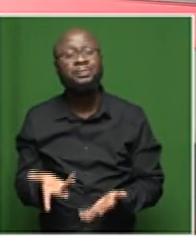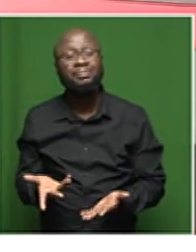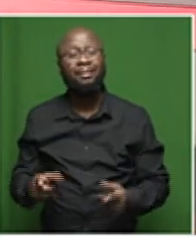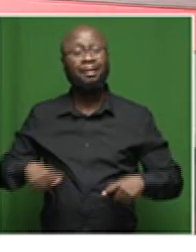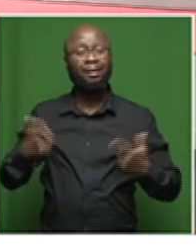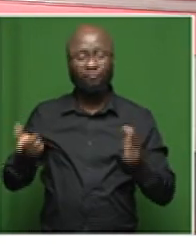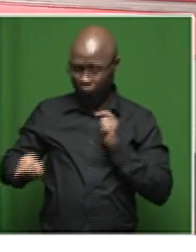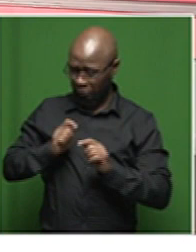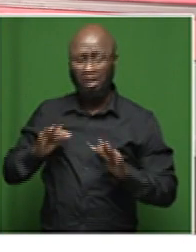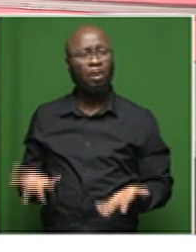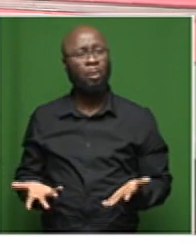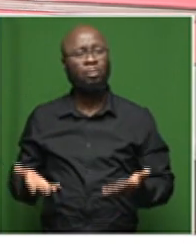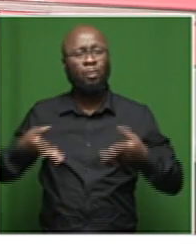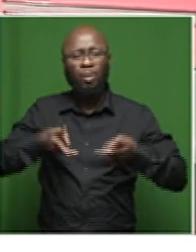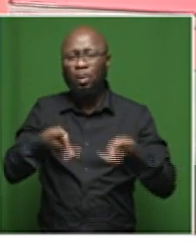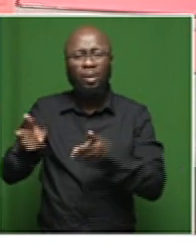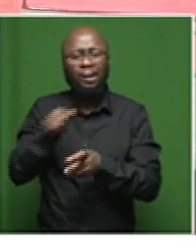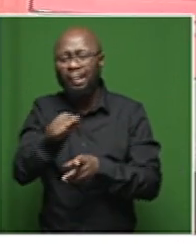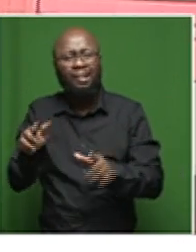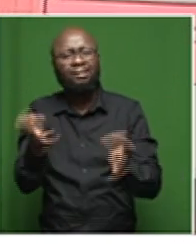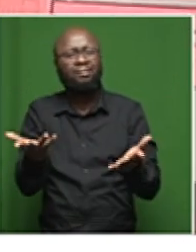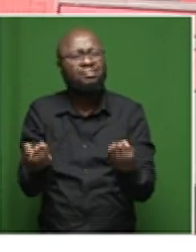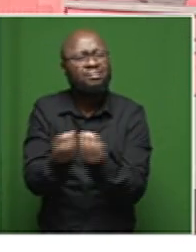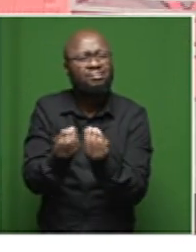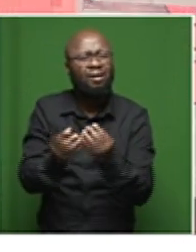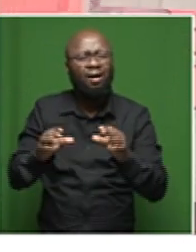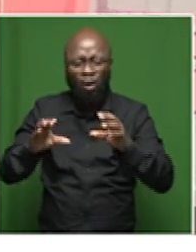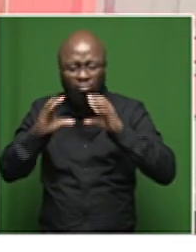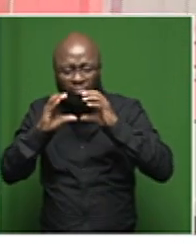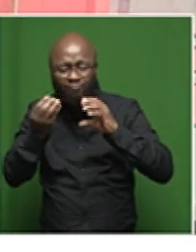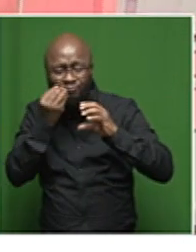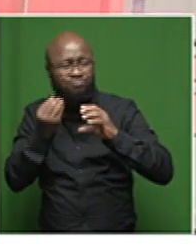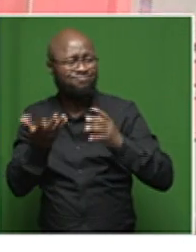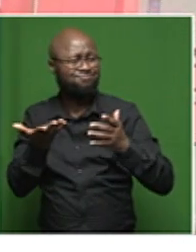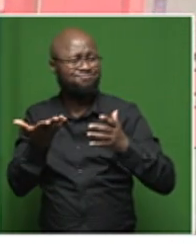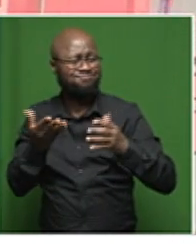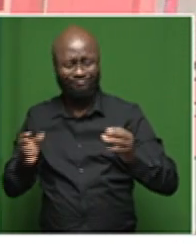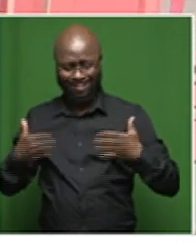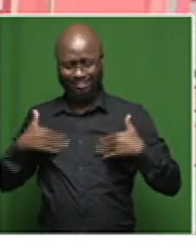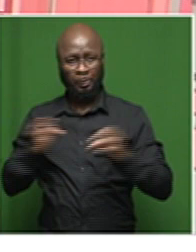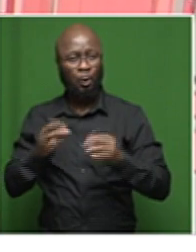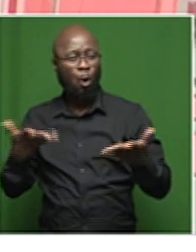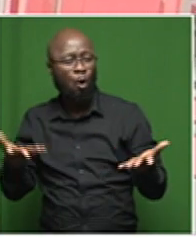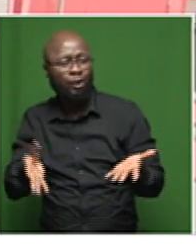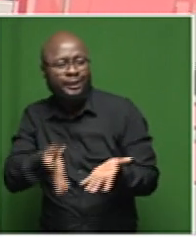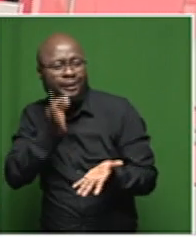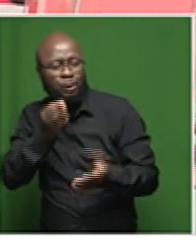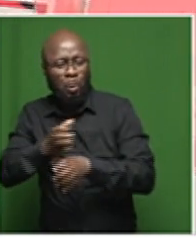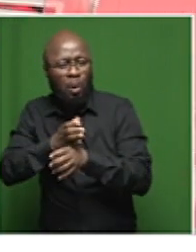changes that we've been speaking about? You know, people that have 3 burgers a day and drink lots of sugary drinks, how do the two come into